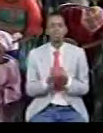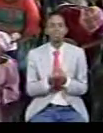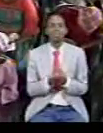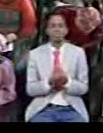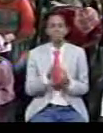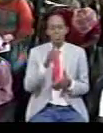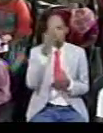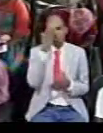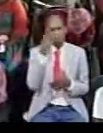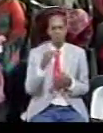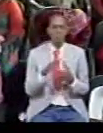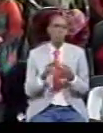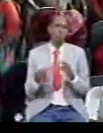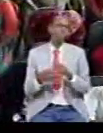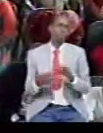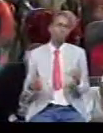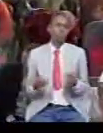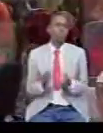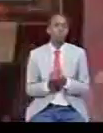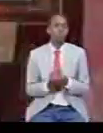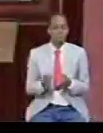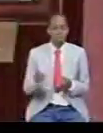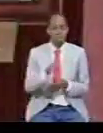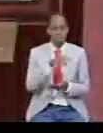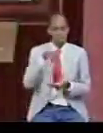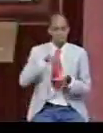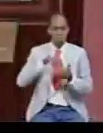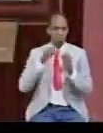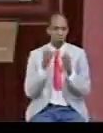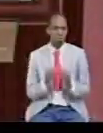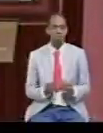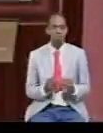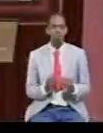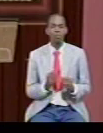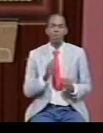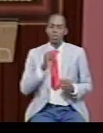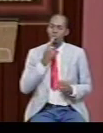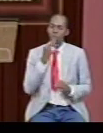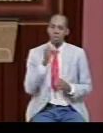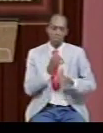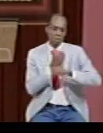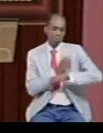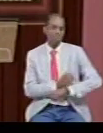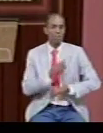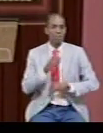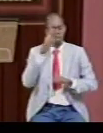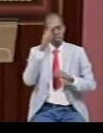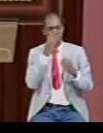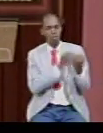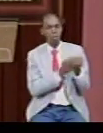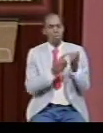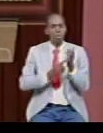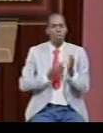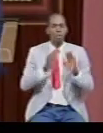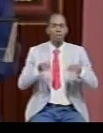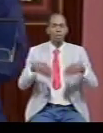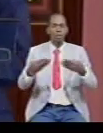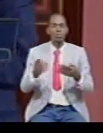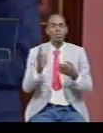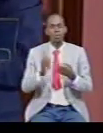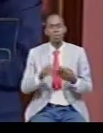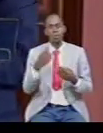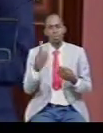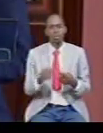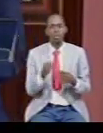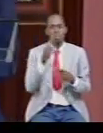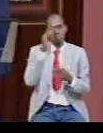the story already. They took their stand, earnestly contending for the faith, once delivered unto the